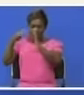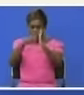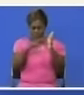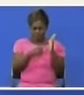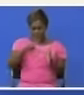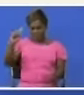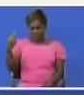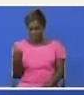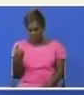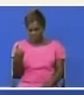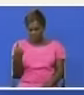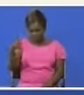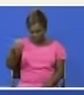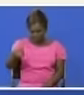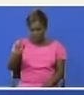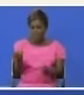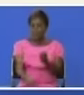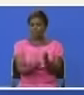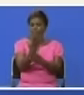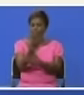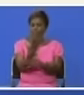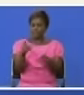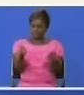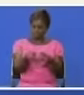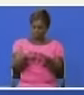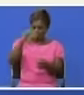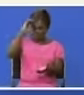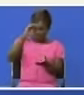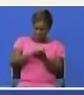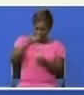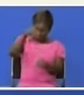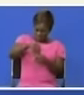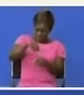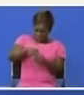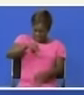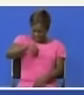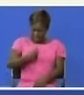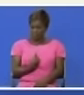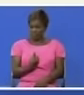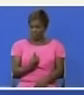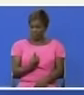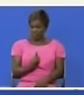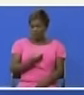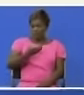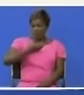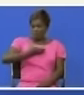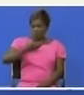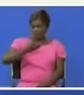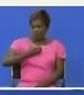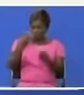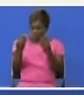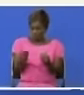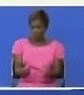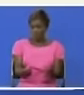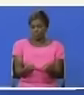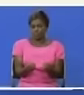First of all, it is them who come up with that. But I also believe even within ourselves, using our own solutions and our